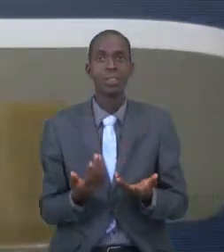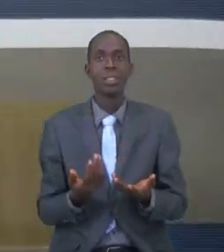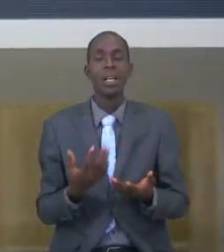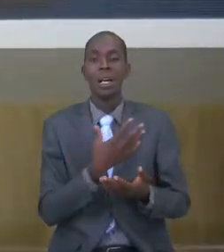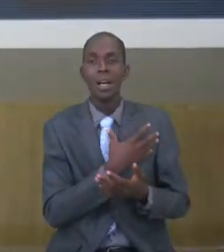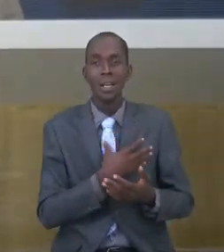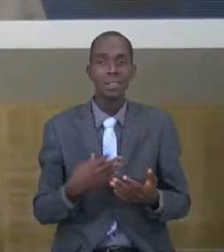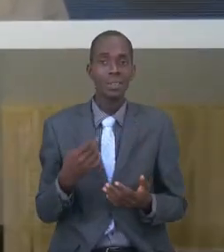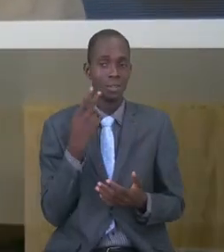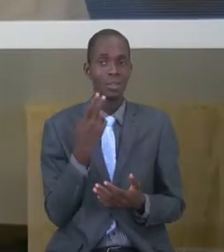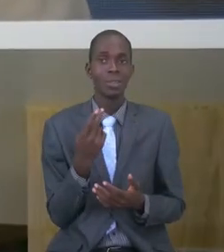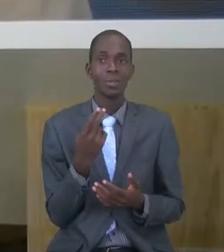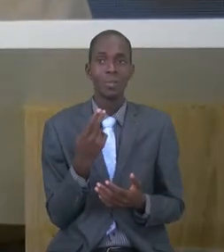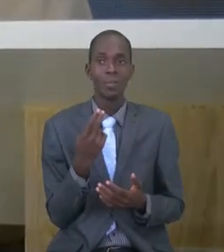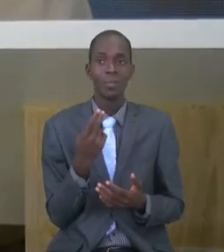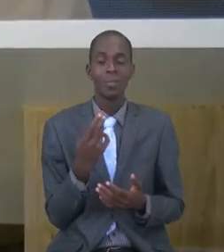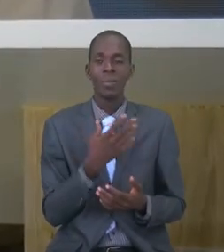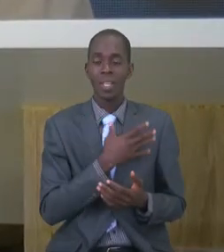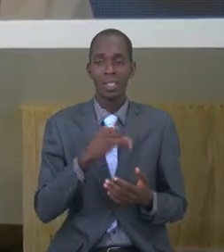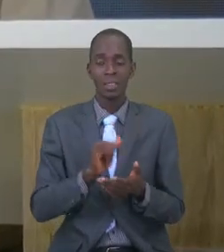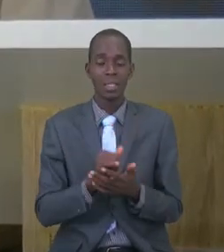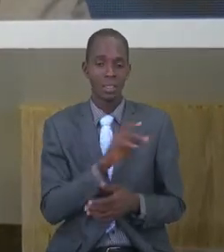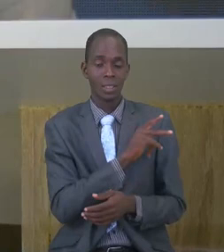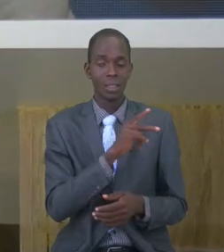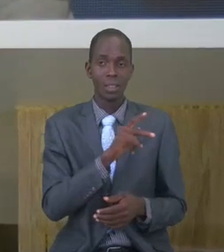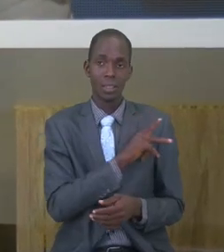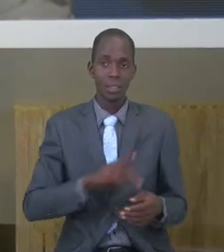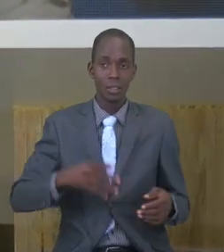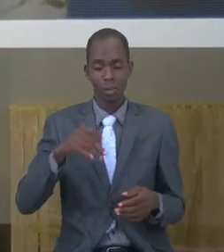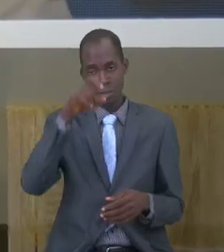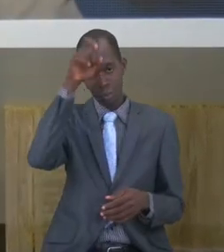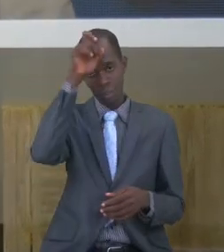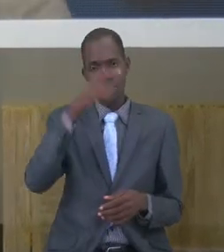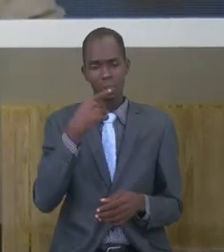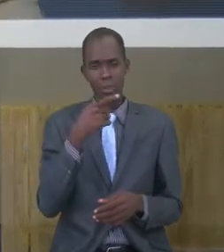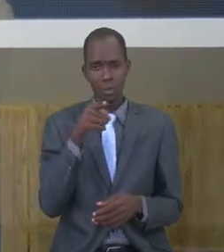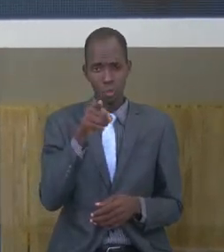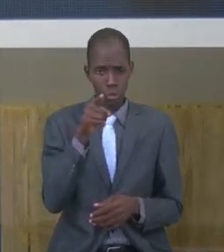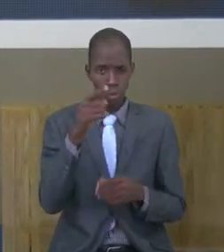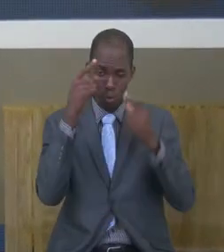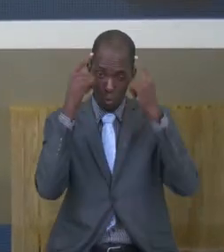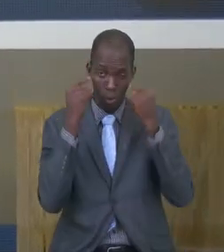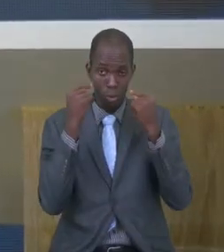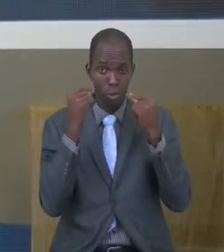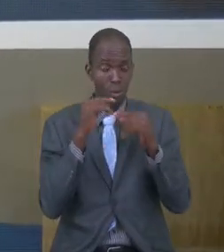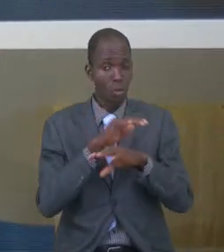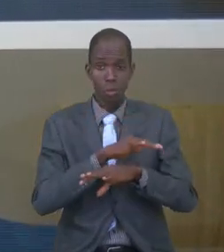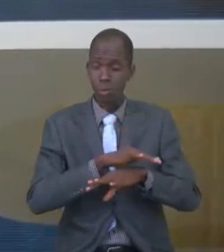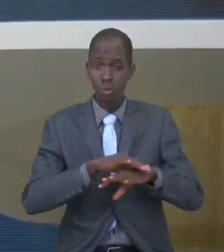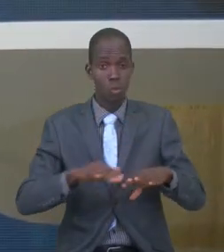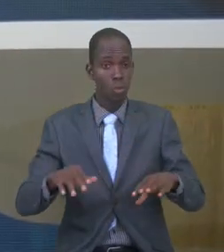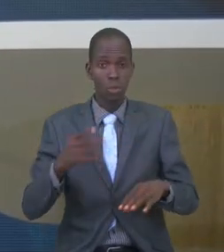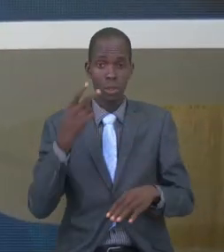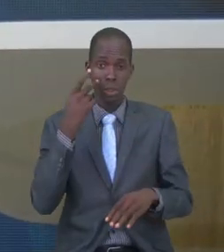that. And Pharaoh said, Moses, don't see my